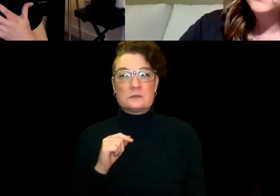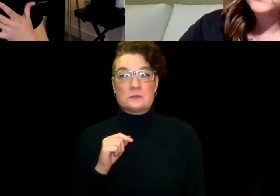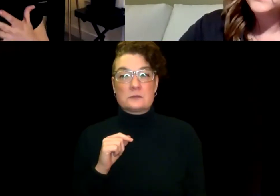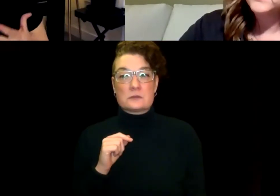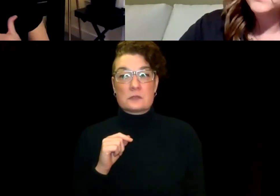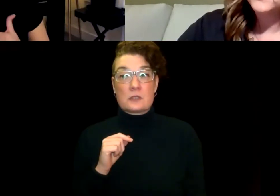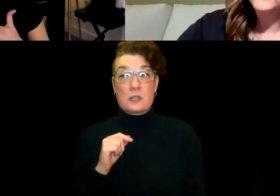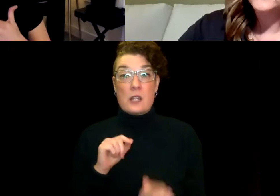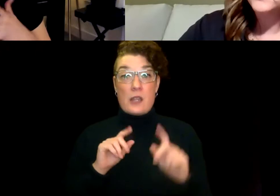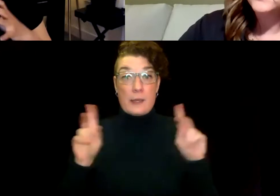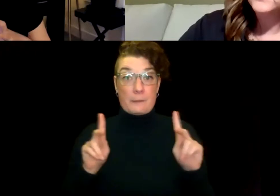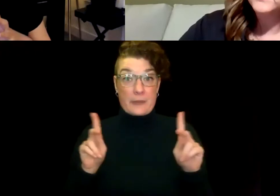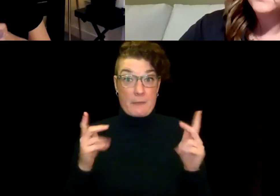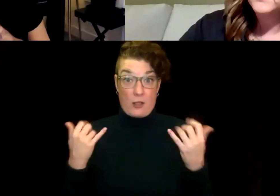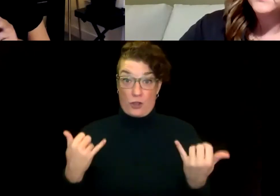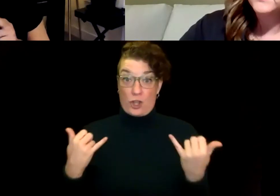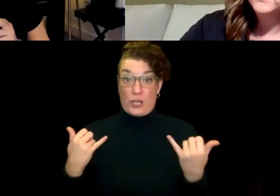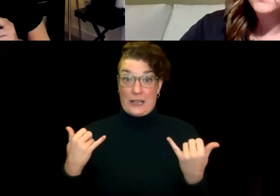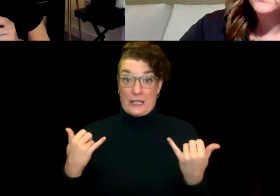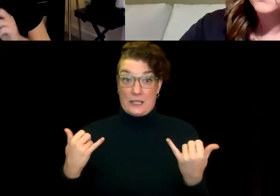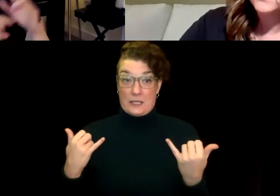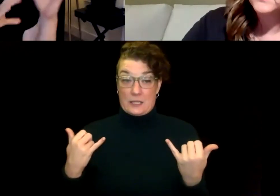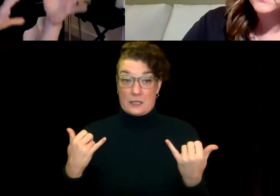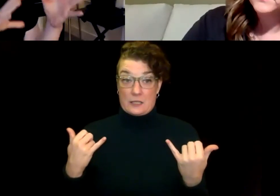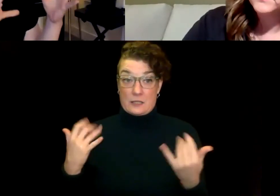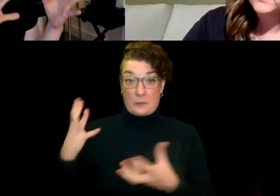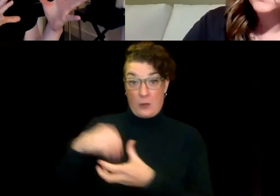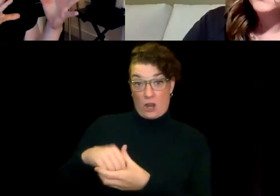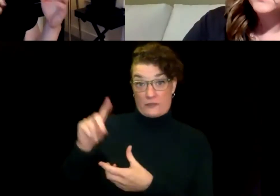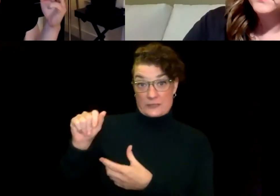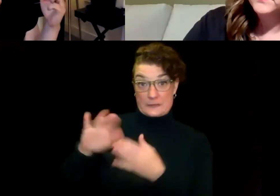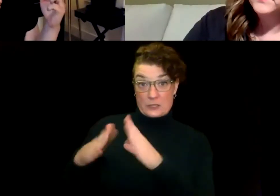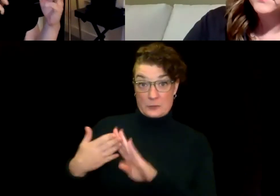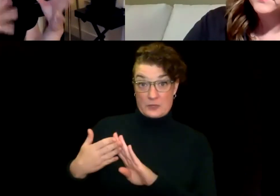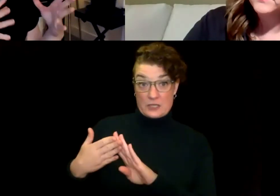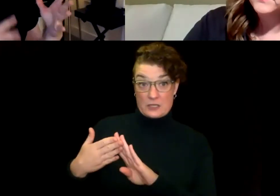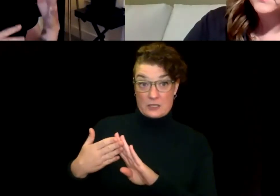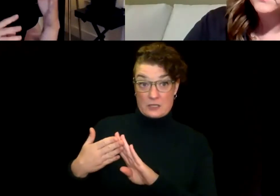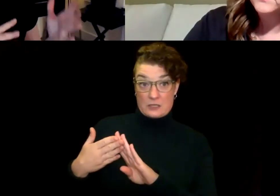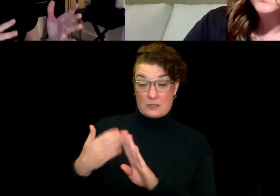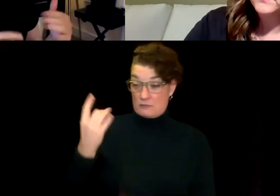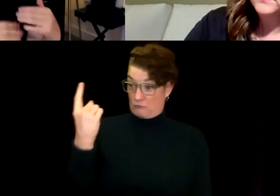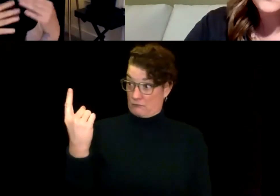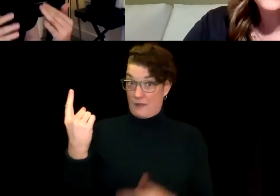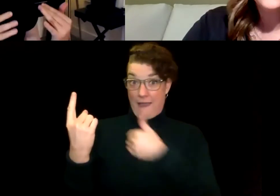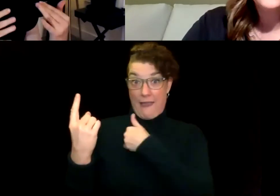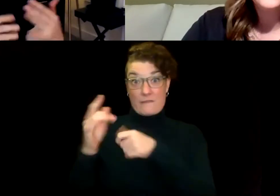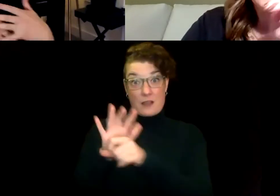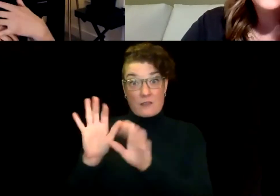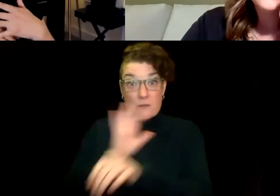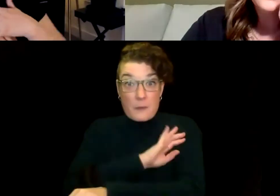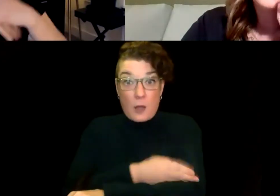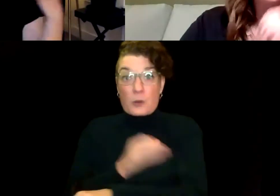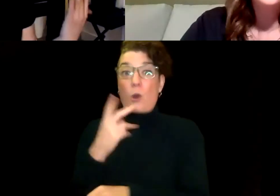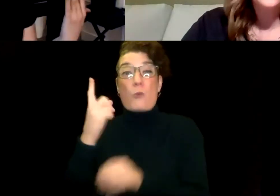who is currently a part of the disabled community has enough power as an individual or a single group to